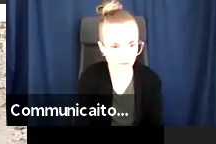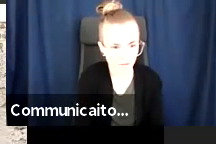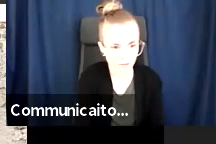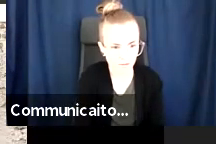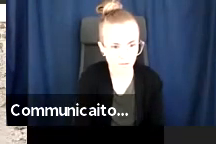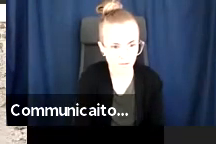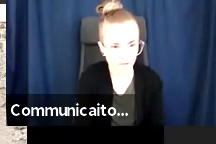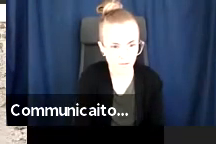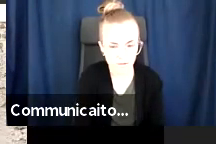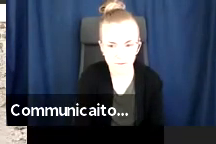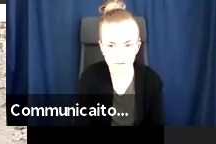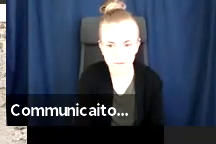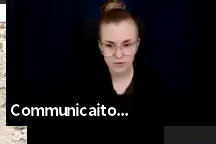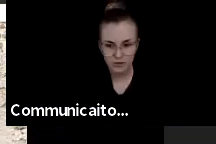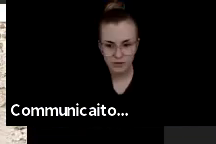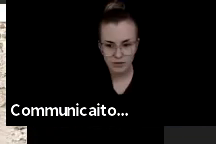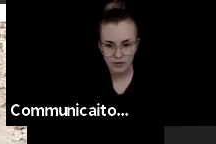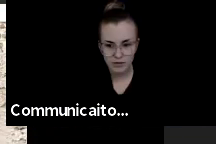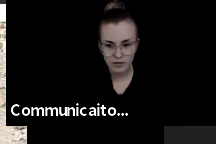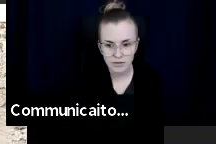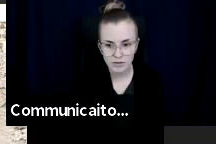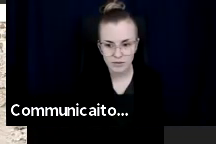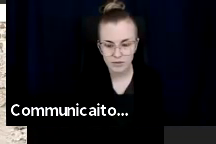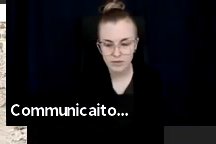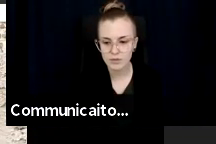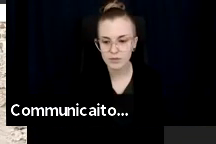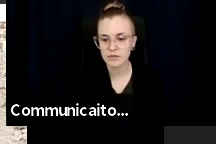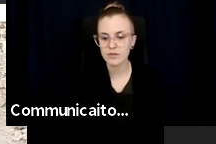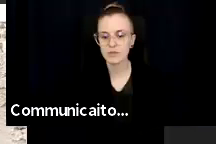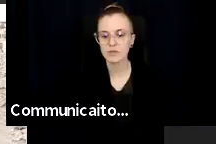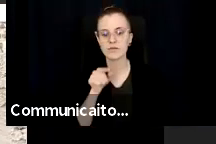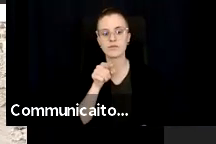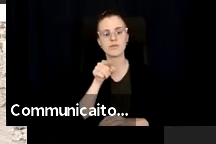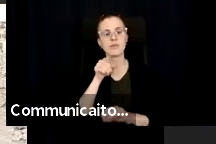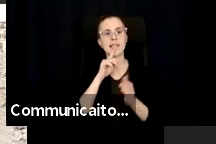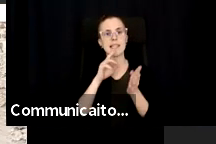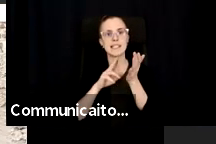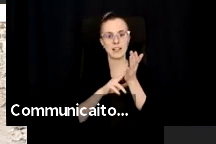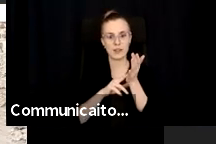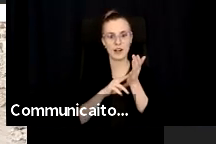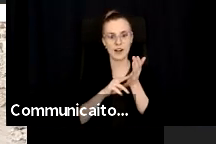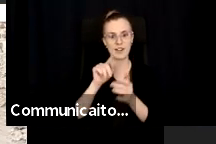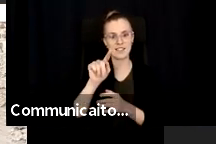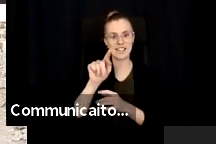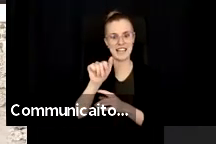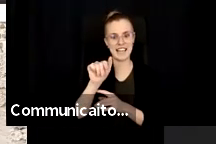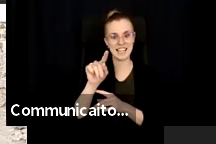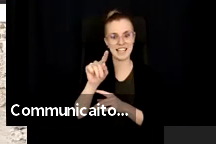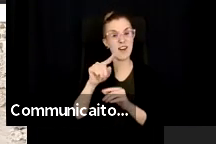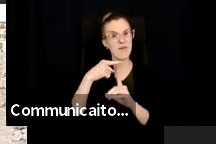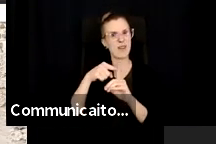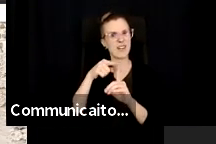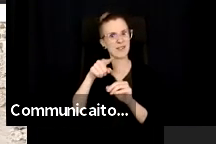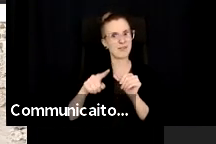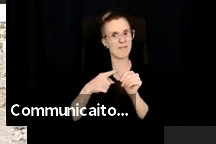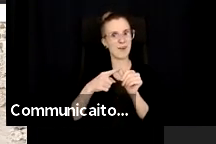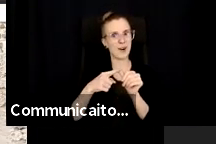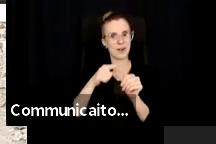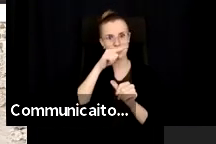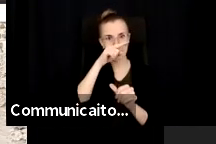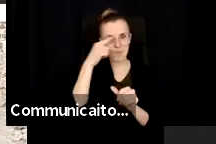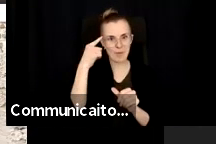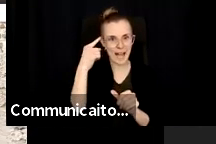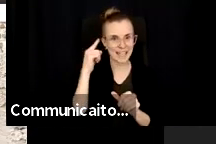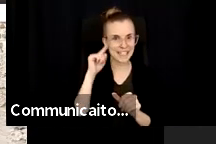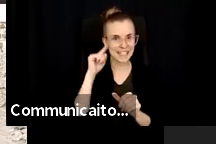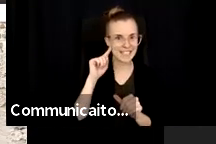Deaf, and he was the first Black deaf video blogger in YouTube beginning back in 2006,